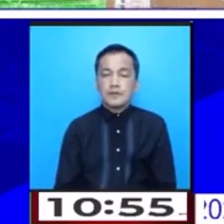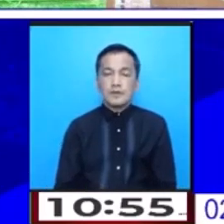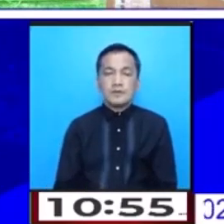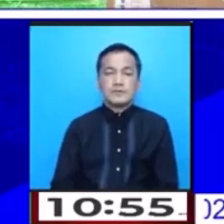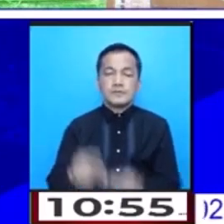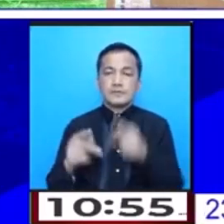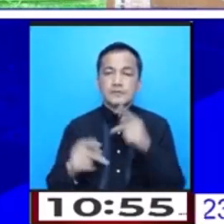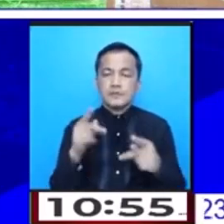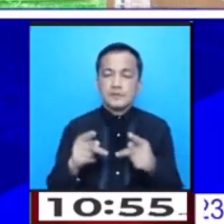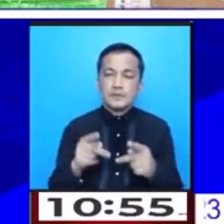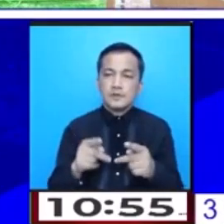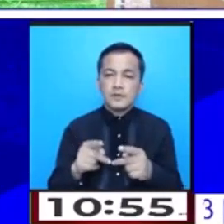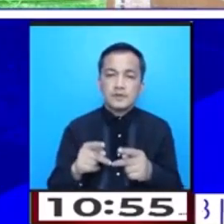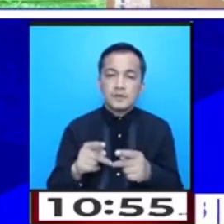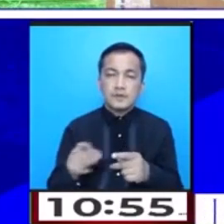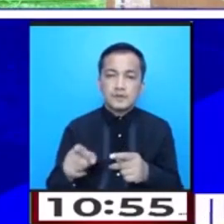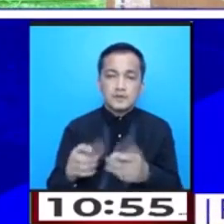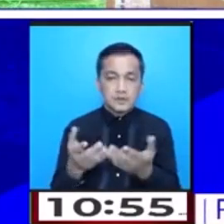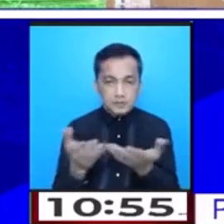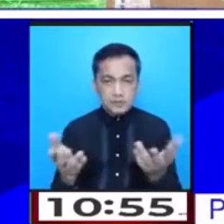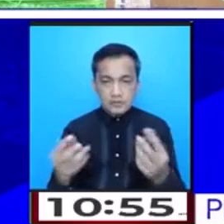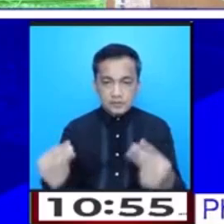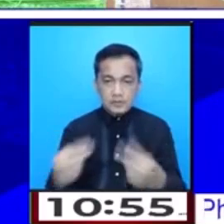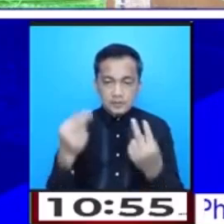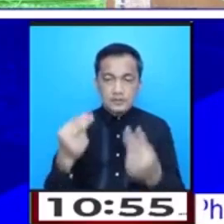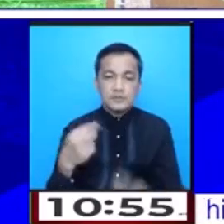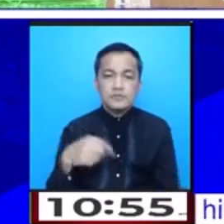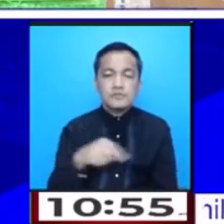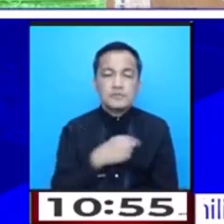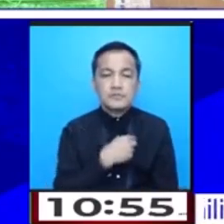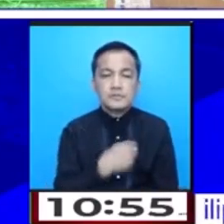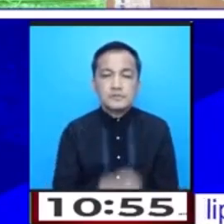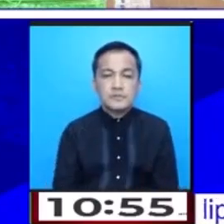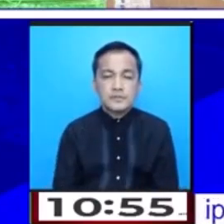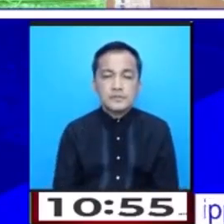public, see our economy